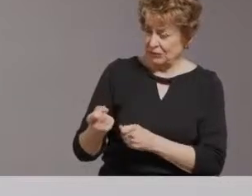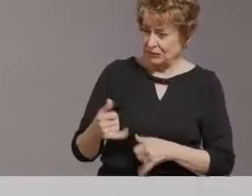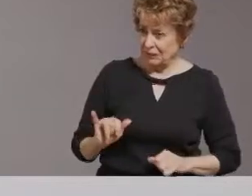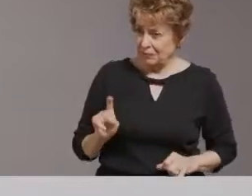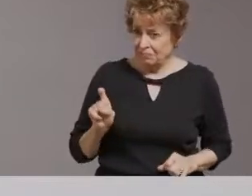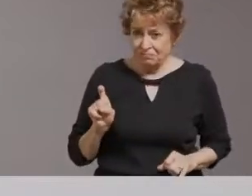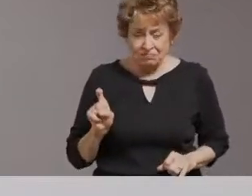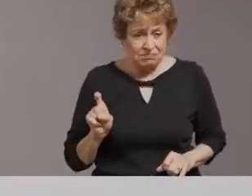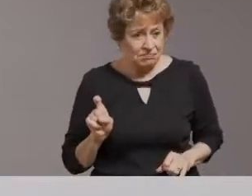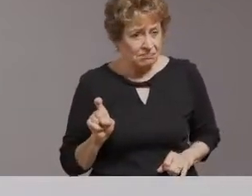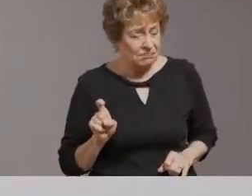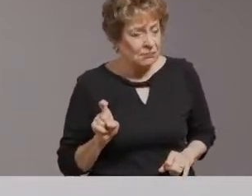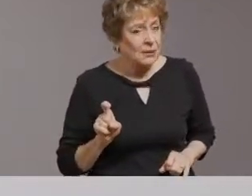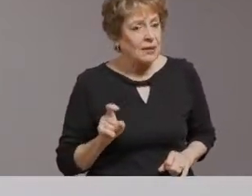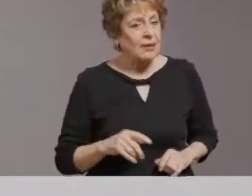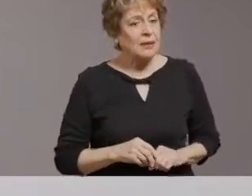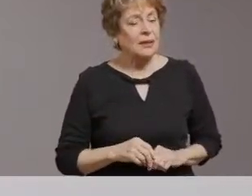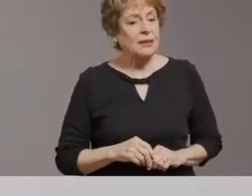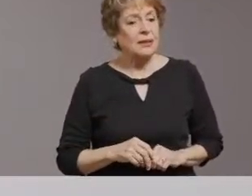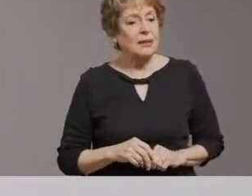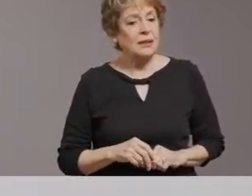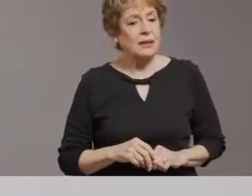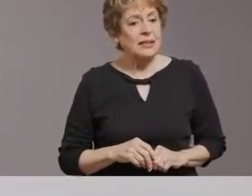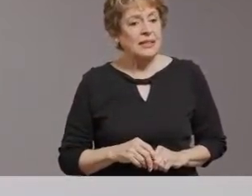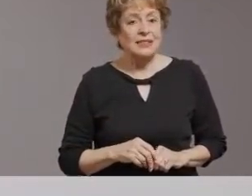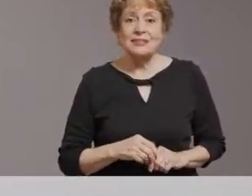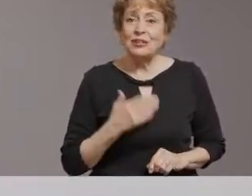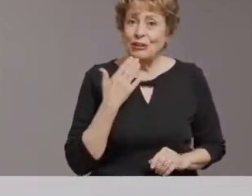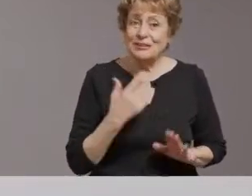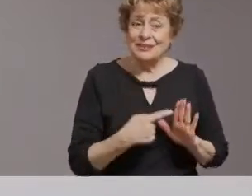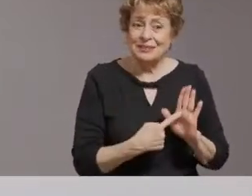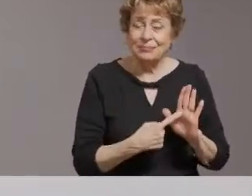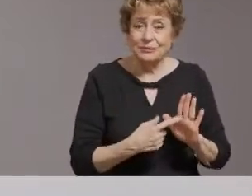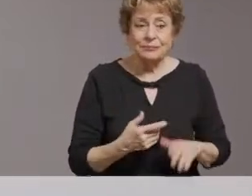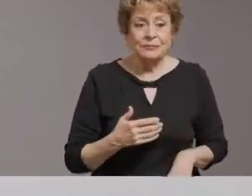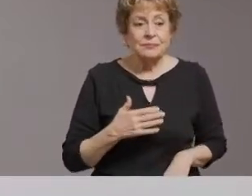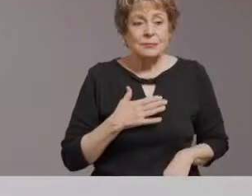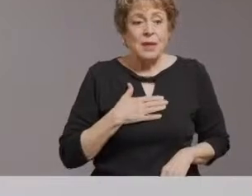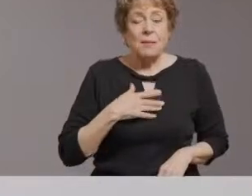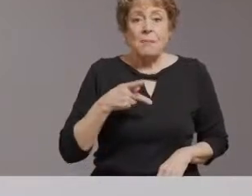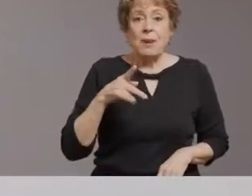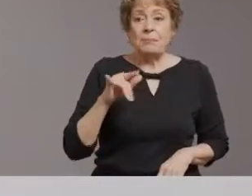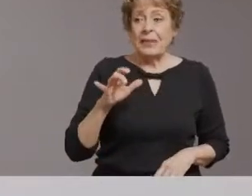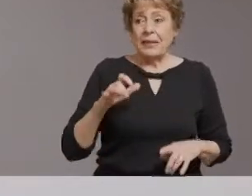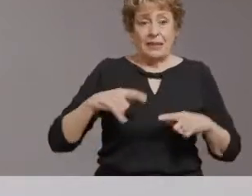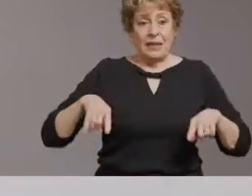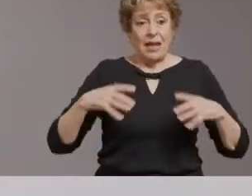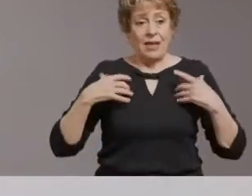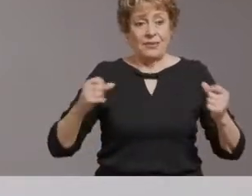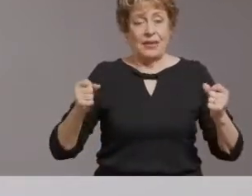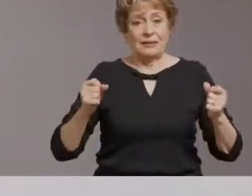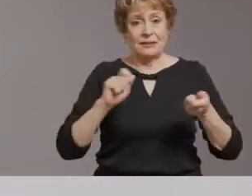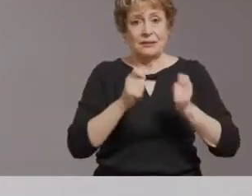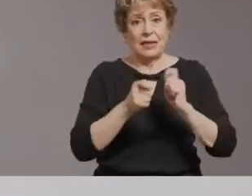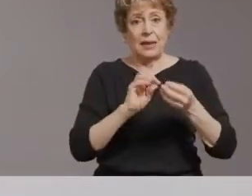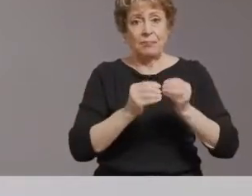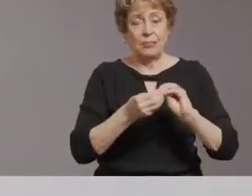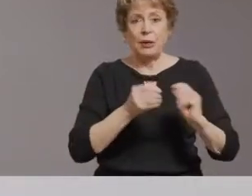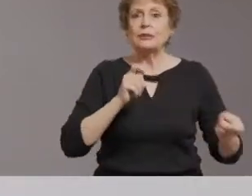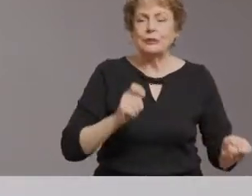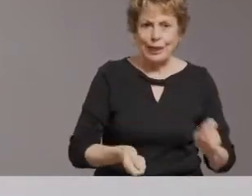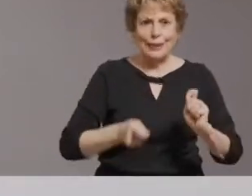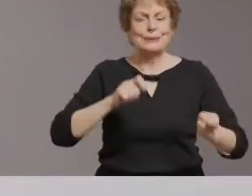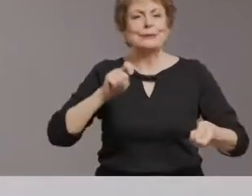that our public health data is fluid, and we know that we're not getting 100% of the cases. There are very few diseases that